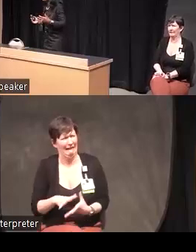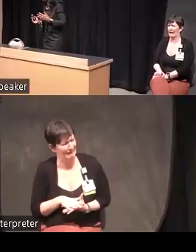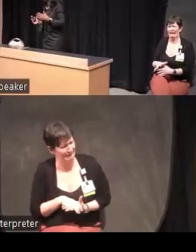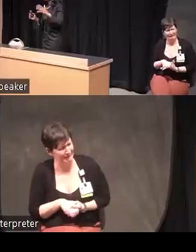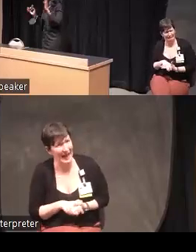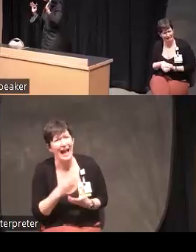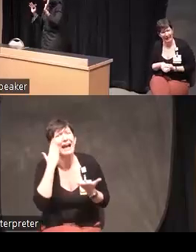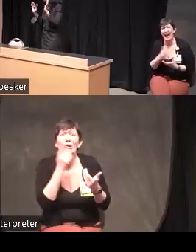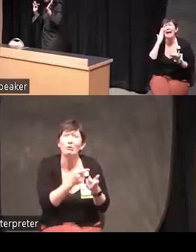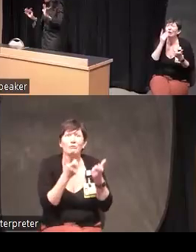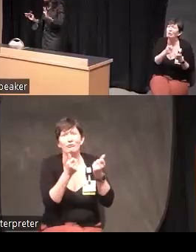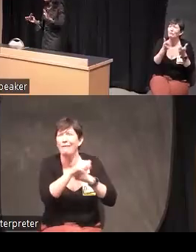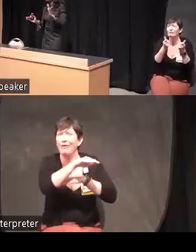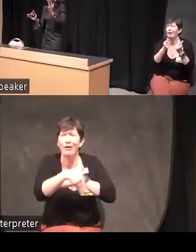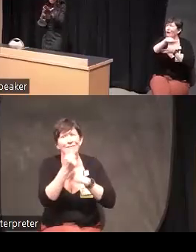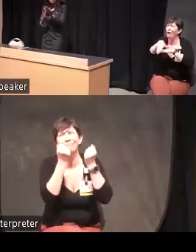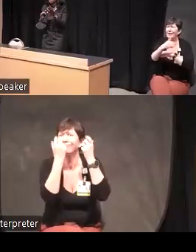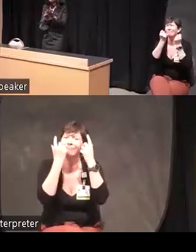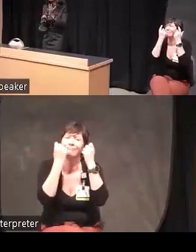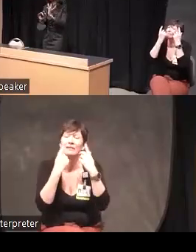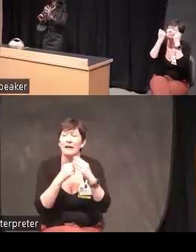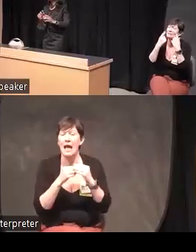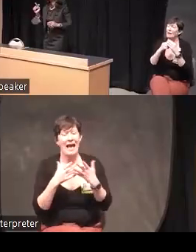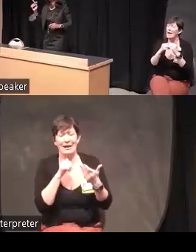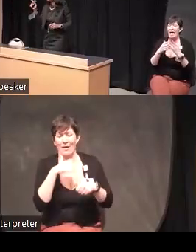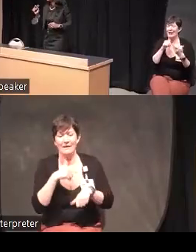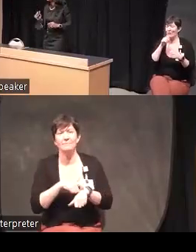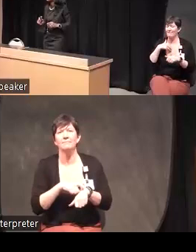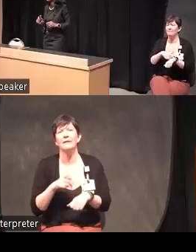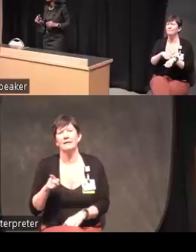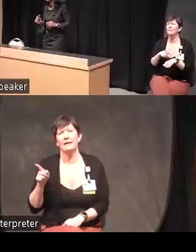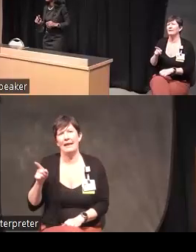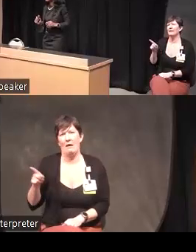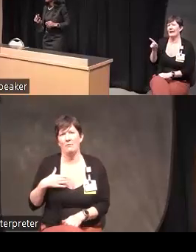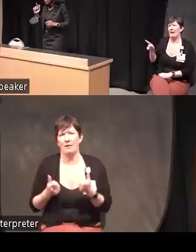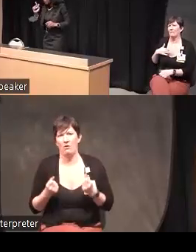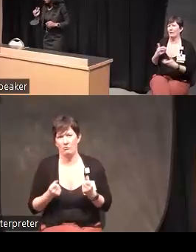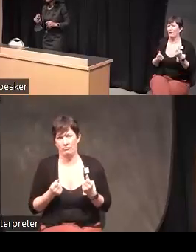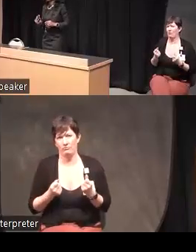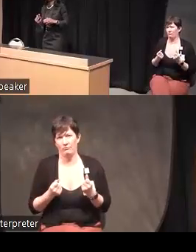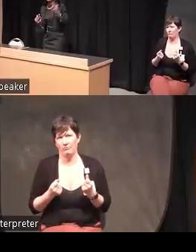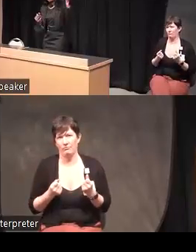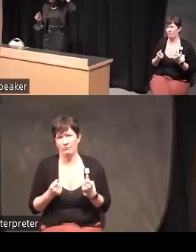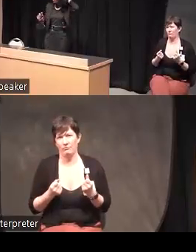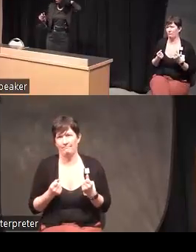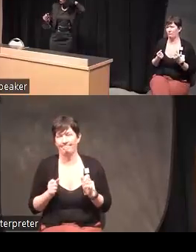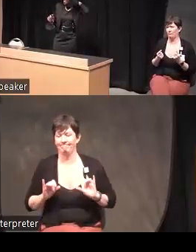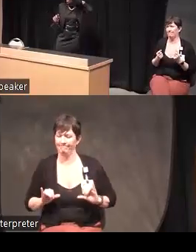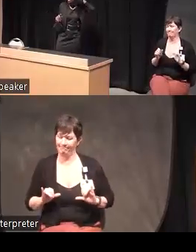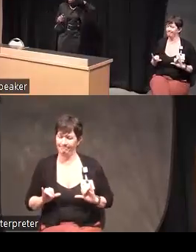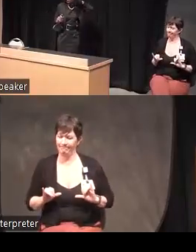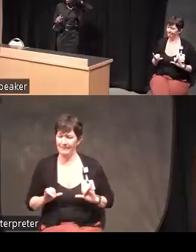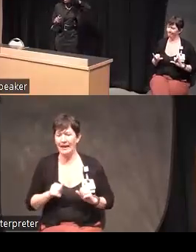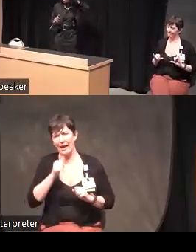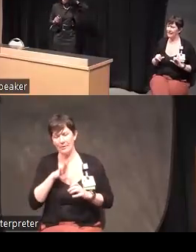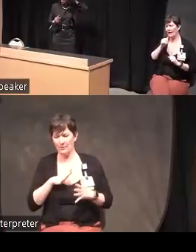been driving all night. I understand, but I don't have time for it. And he goes, I want you out of my car. Okay. So I'm a woman of a certain age. At